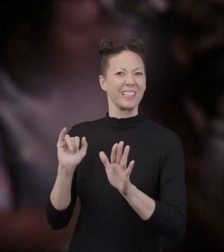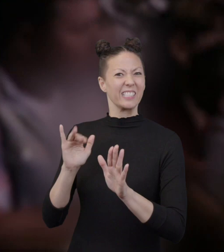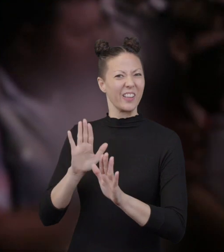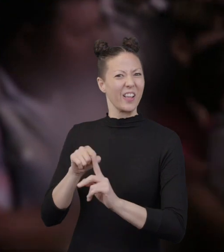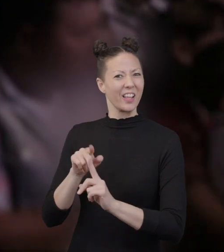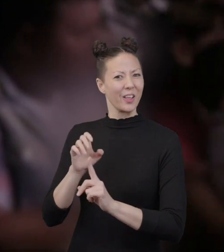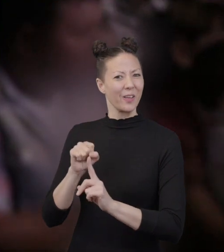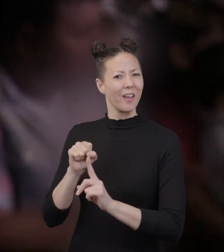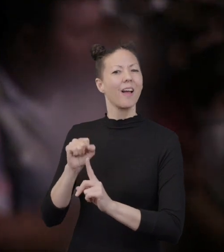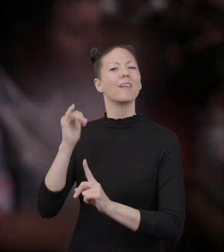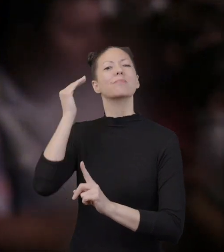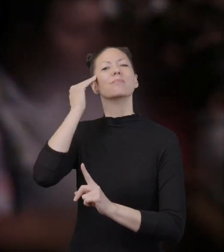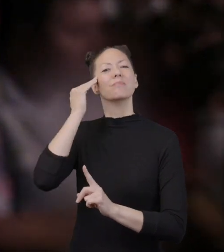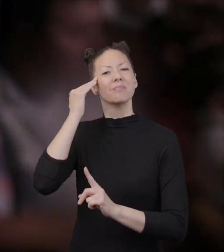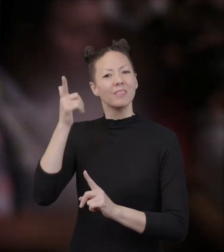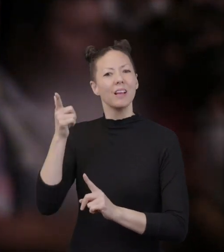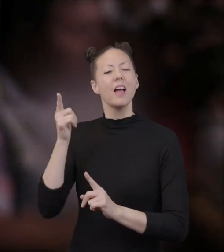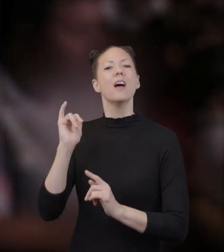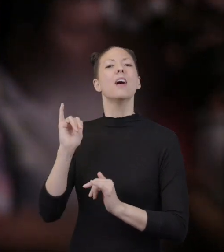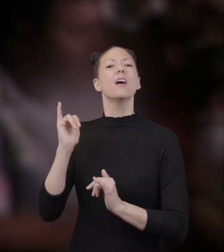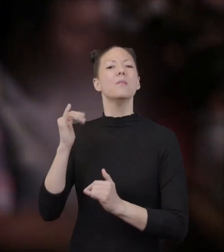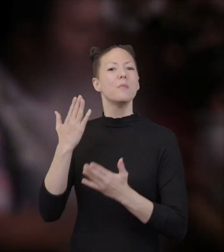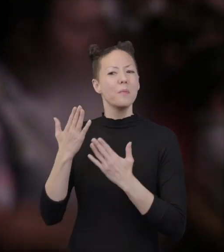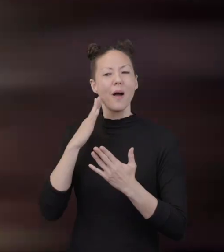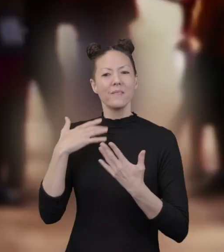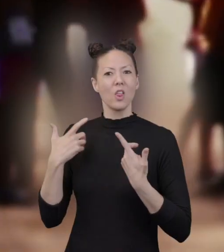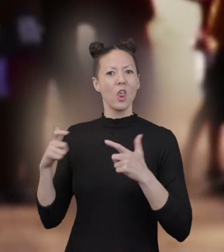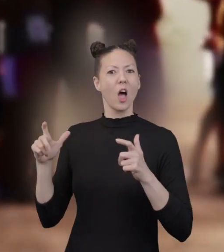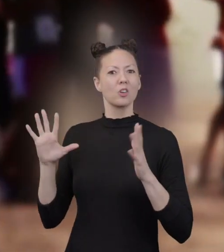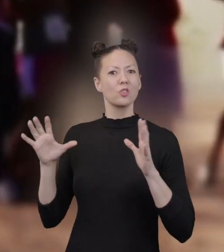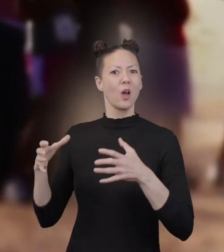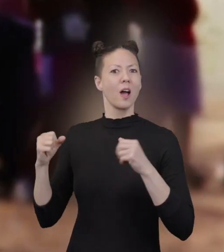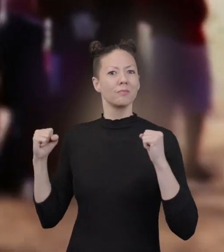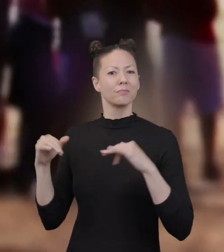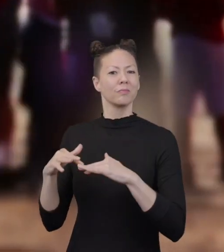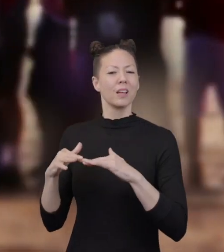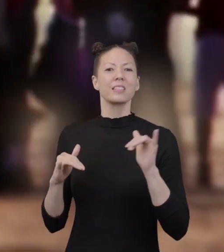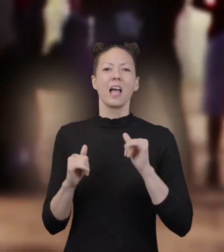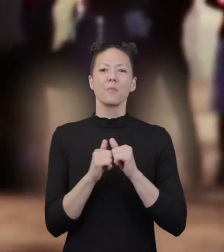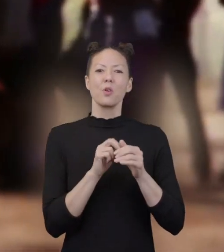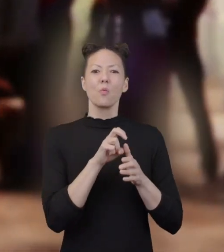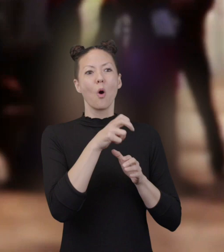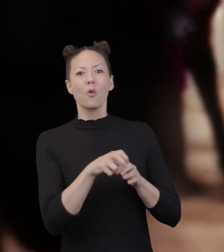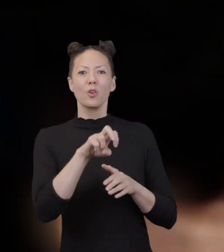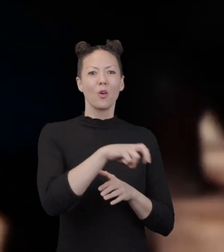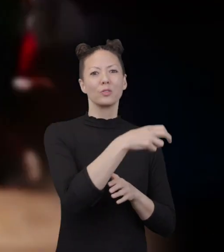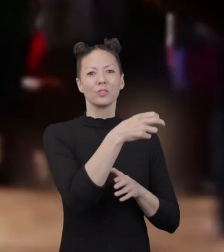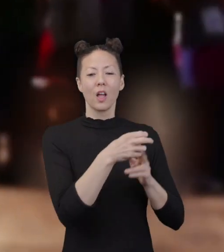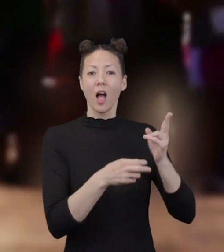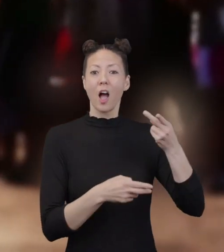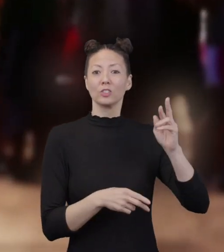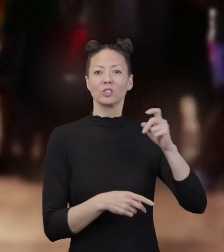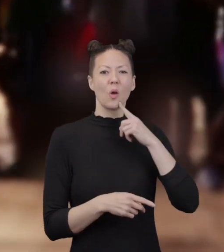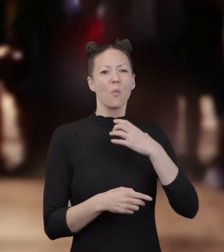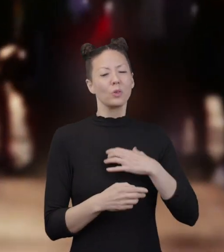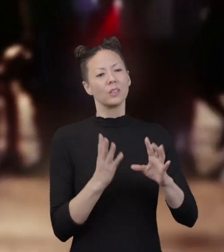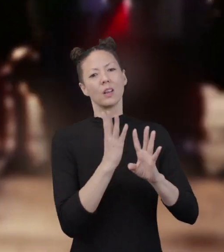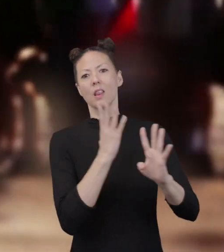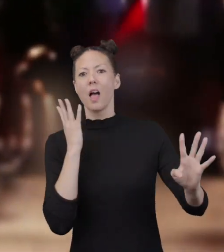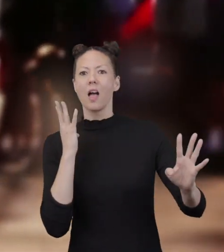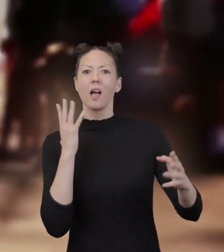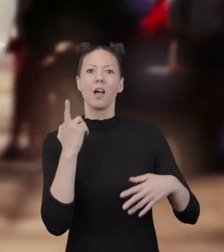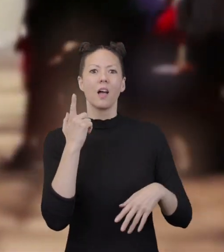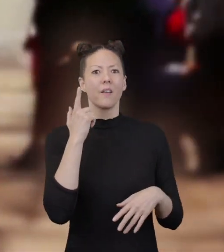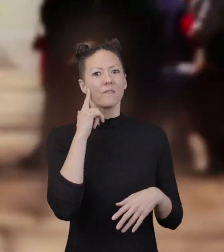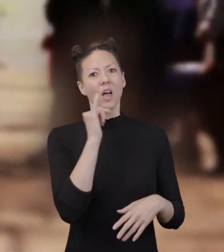there were probably a lot of people there. In roller coaster, Hunter wishes the line would move faster, and he